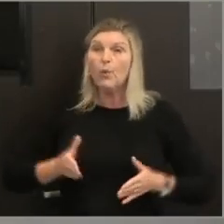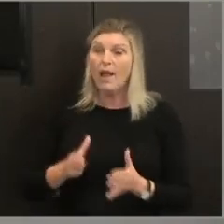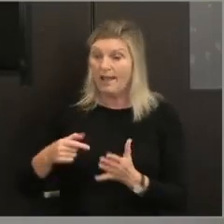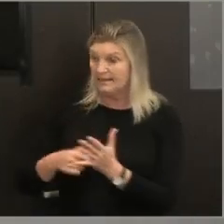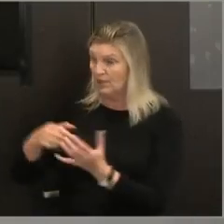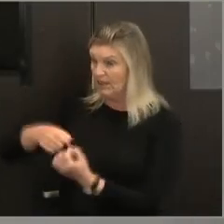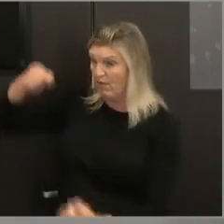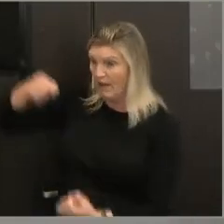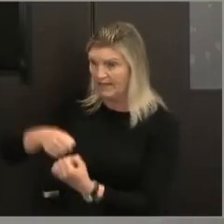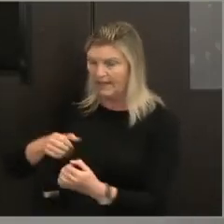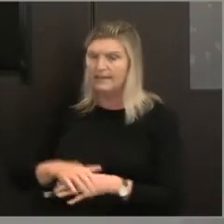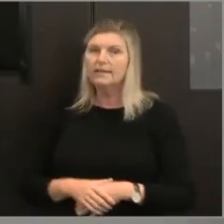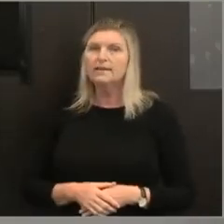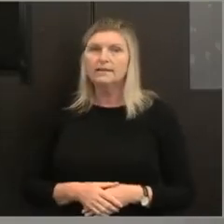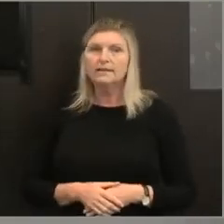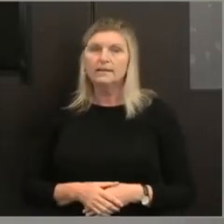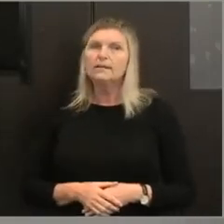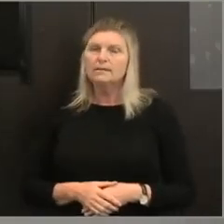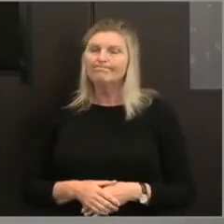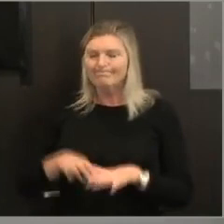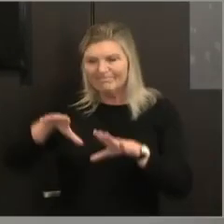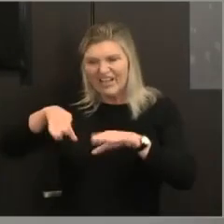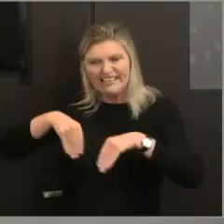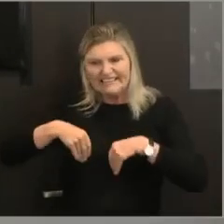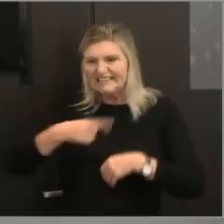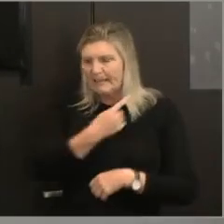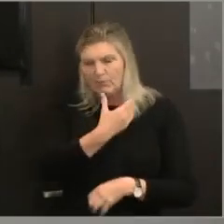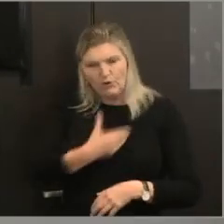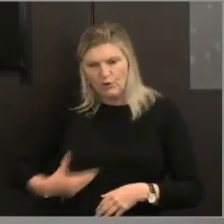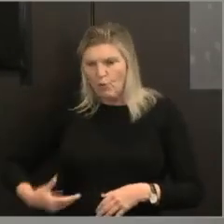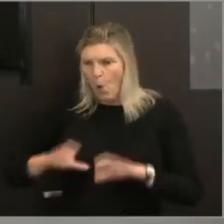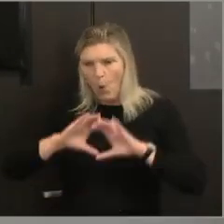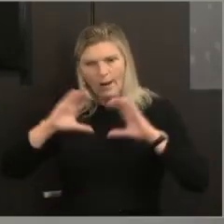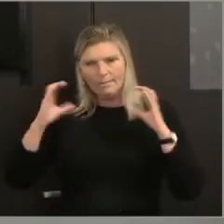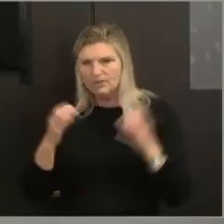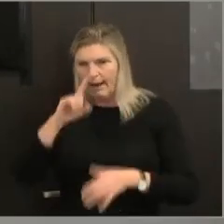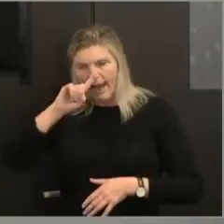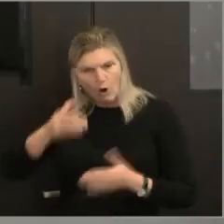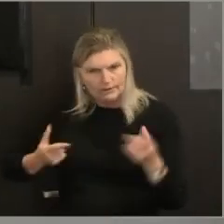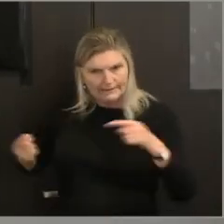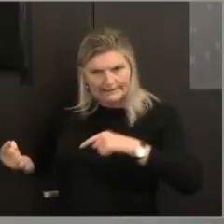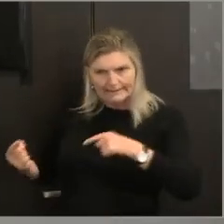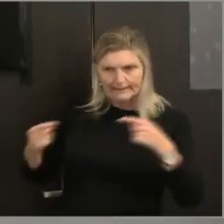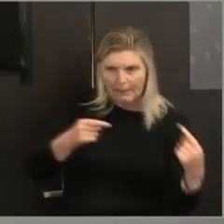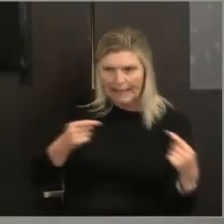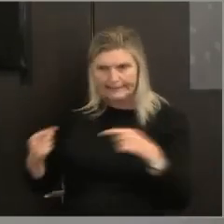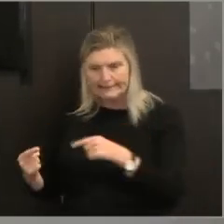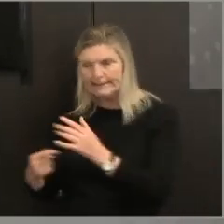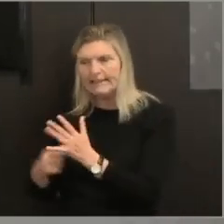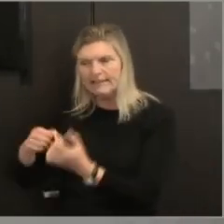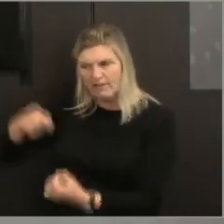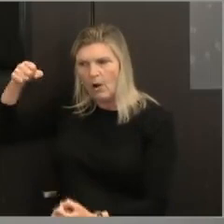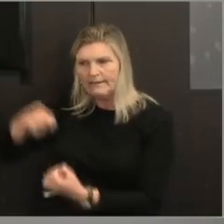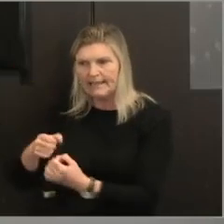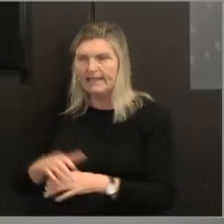I acknowledge that the Commission is not mandated to be a deliberative body on te tiriti o Waitangi. However, te